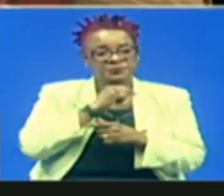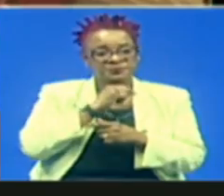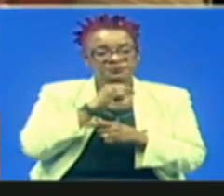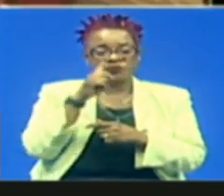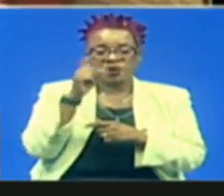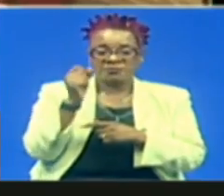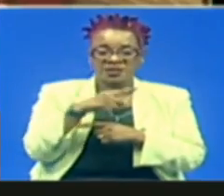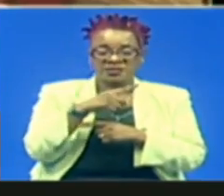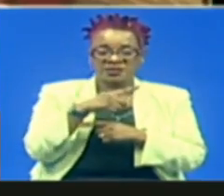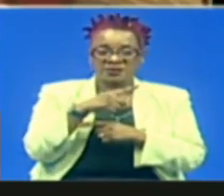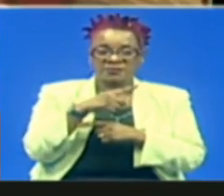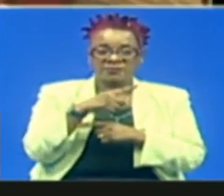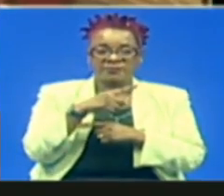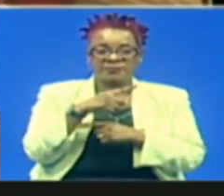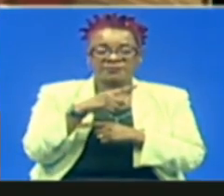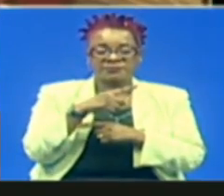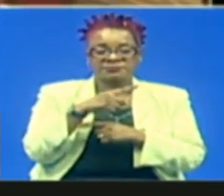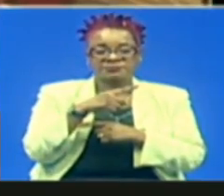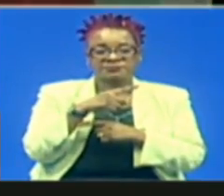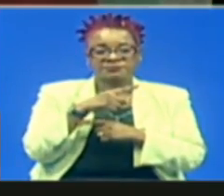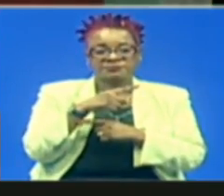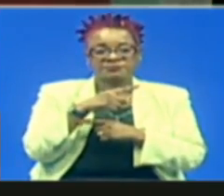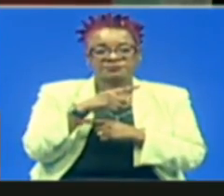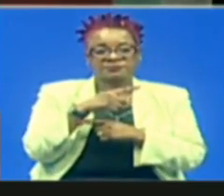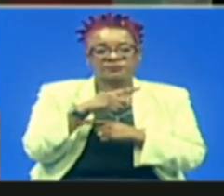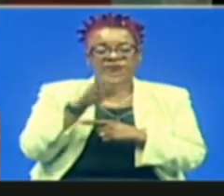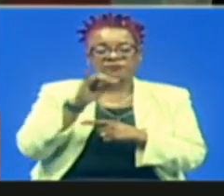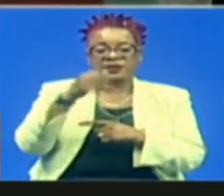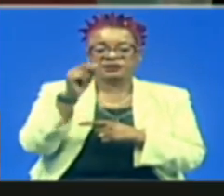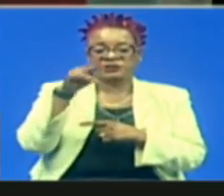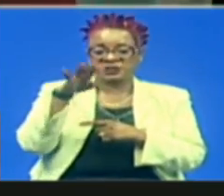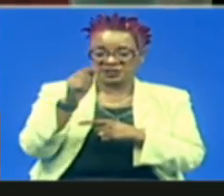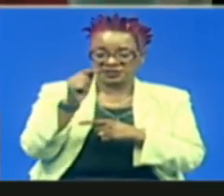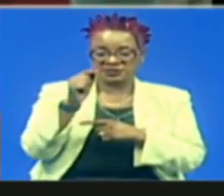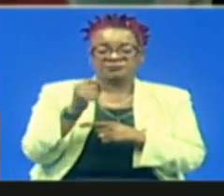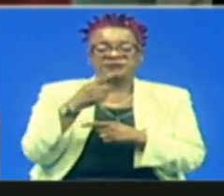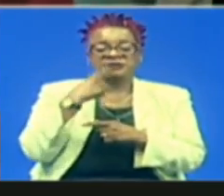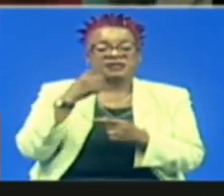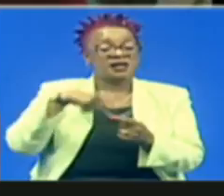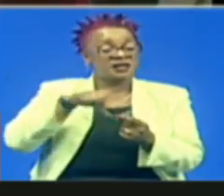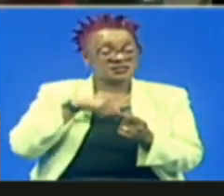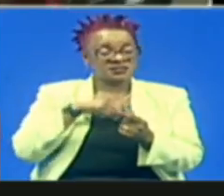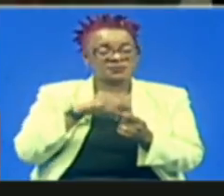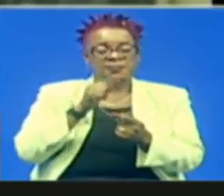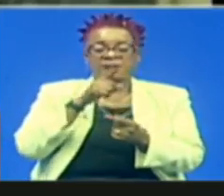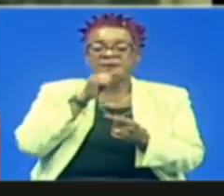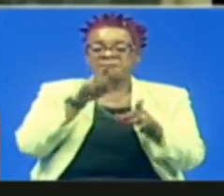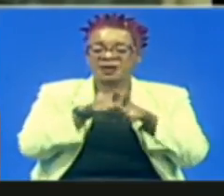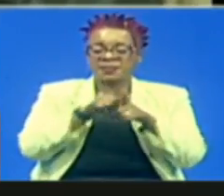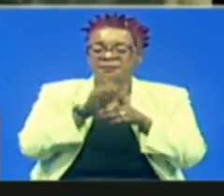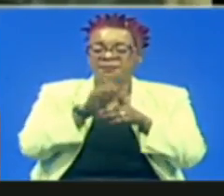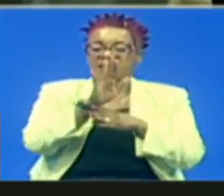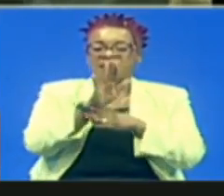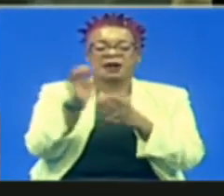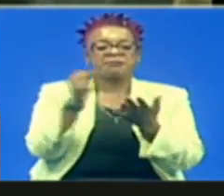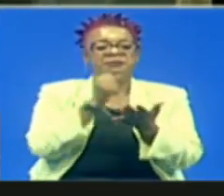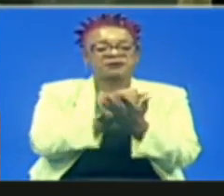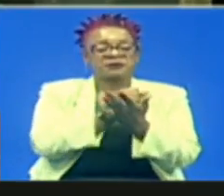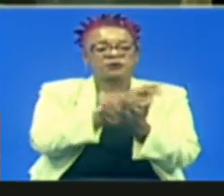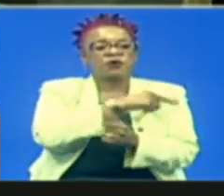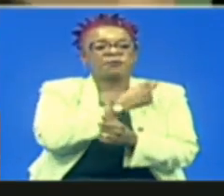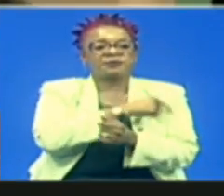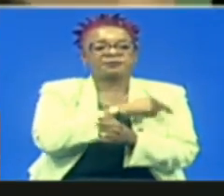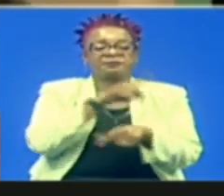month owing to health workers' strike. Janet Wamboi tells us that her brother is admitted at the hospitals